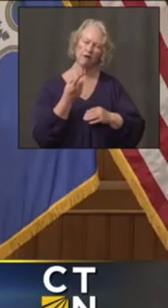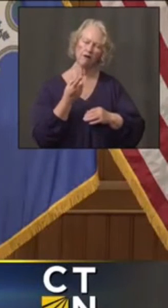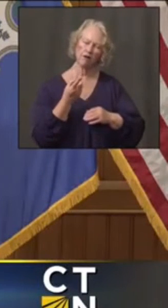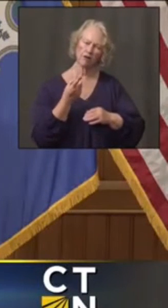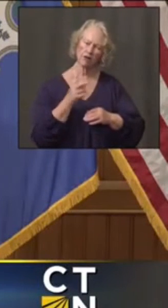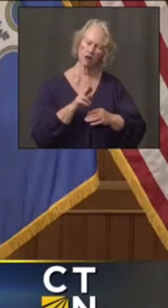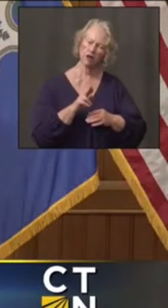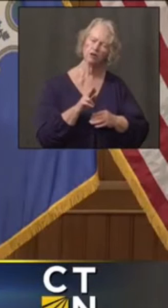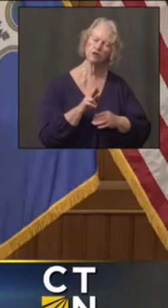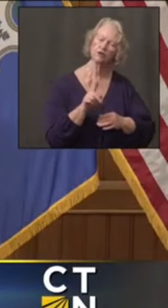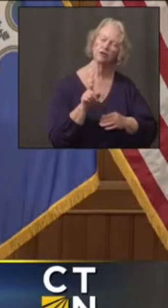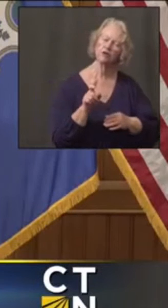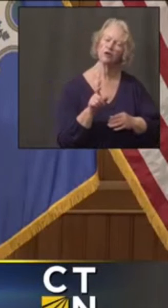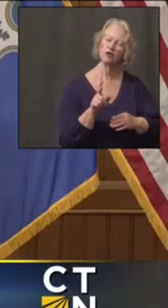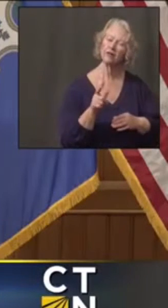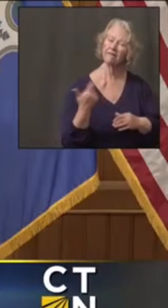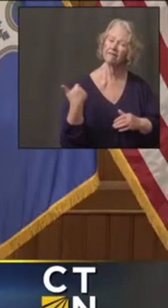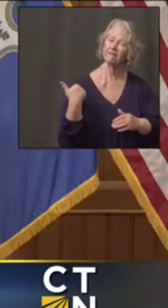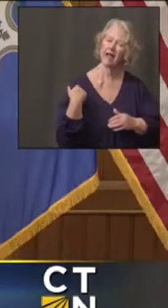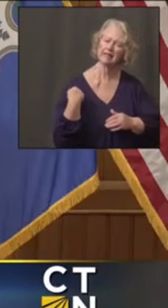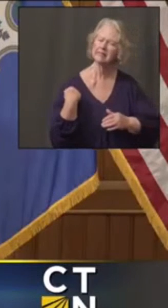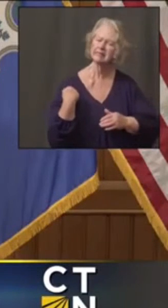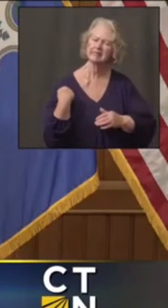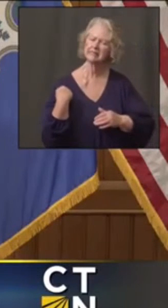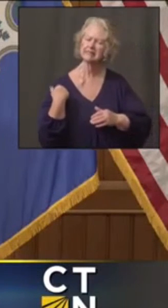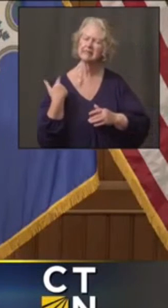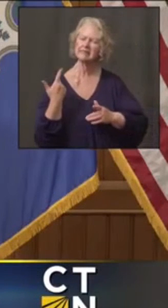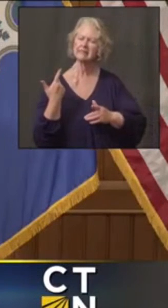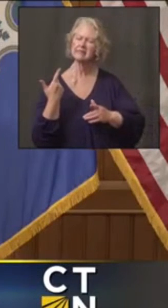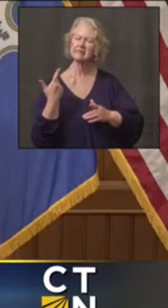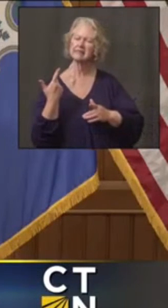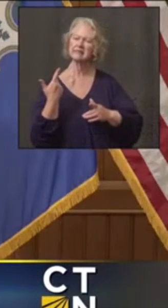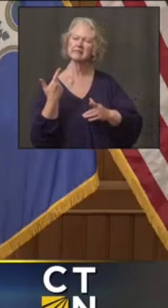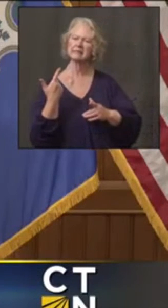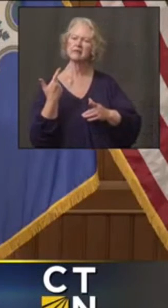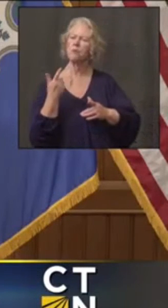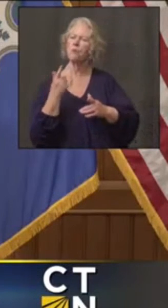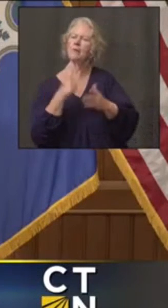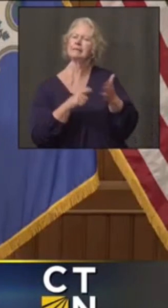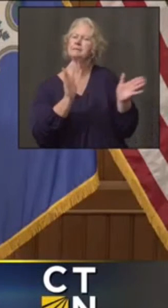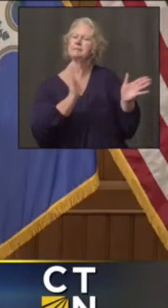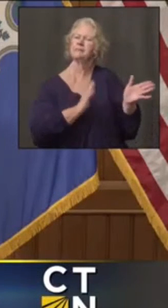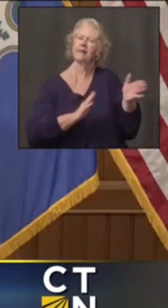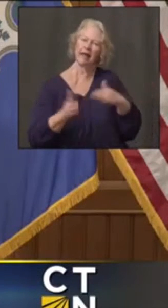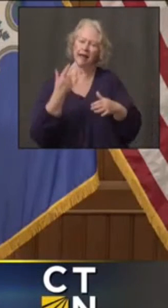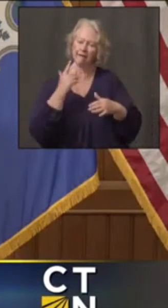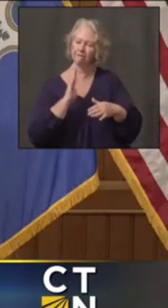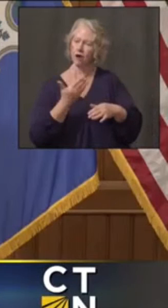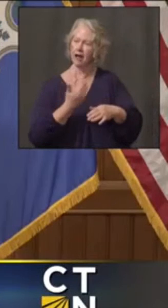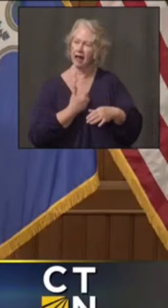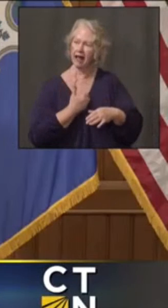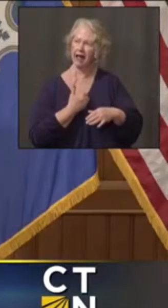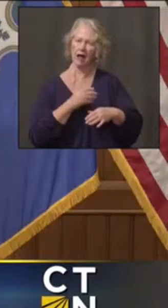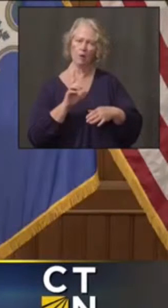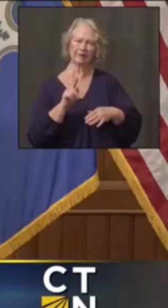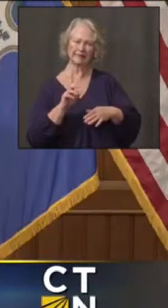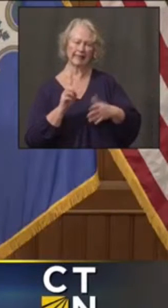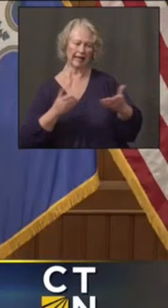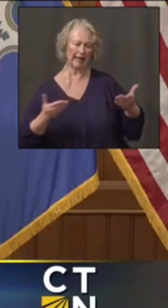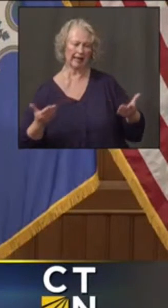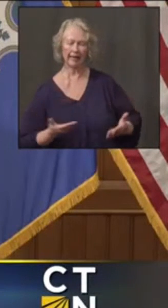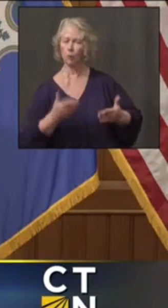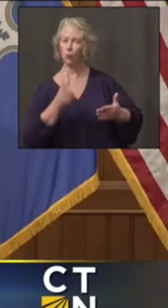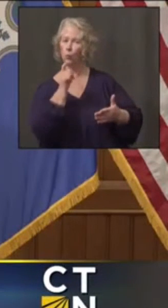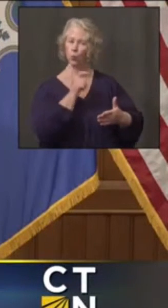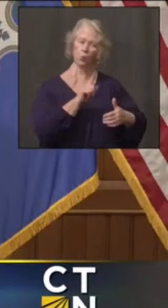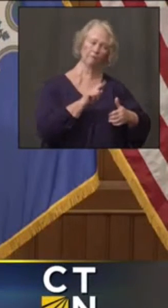to the vaccine, what is the most up-to-date distribution plan for our state? Who will get it first, and then how can